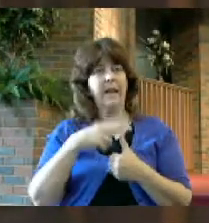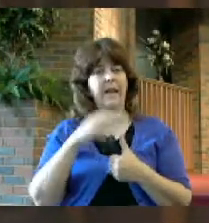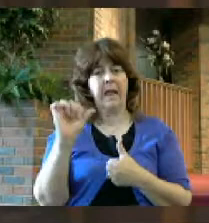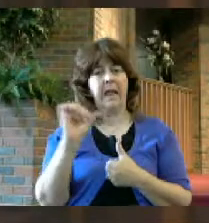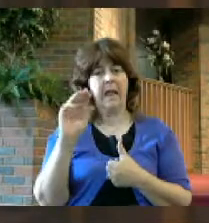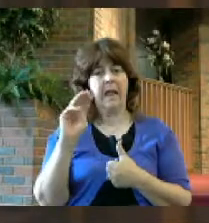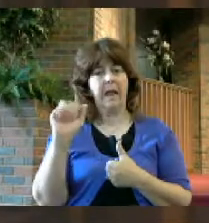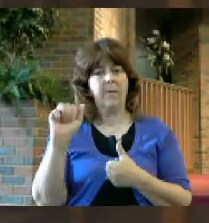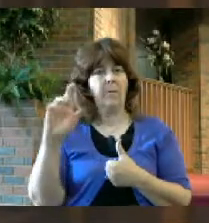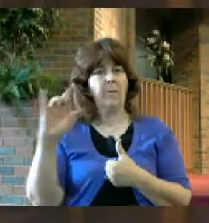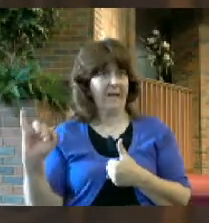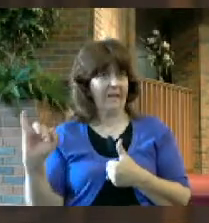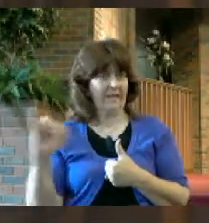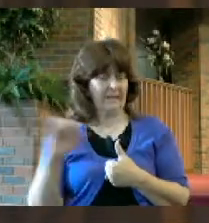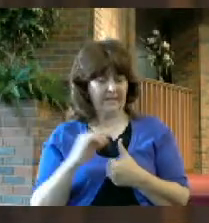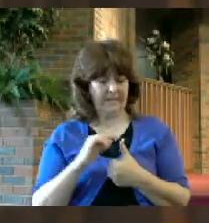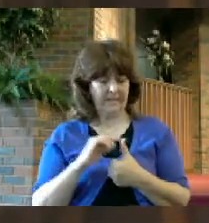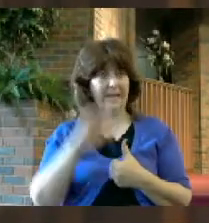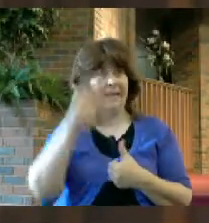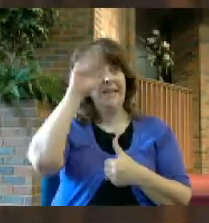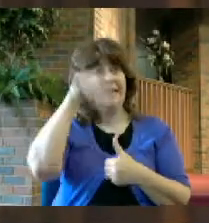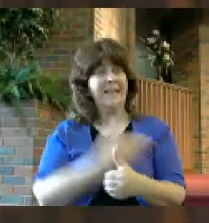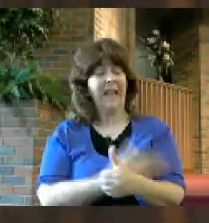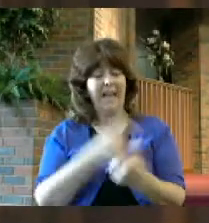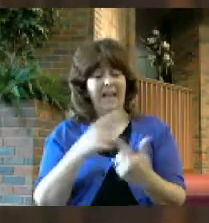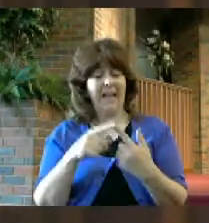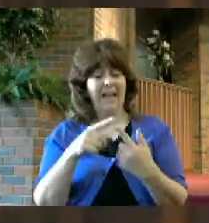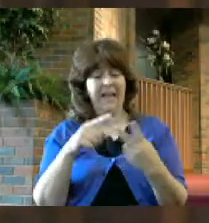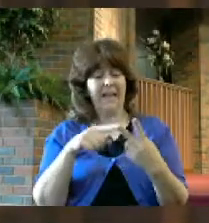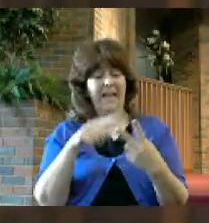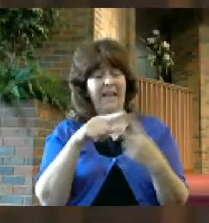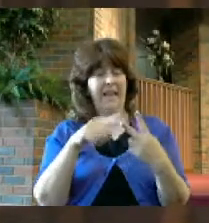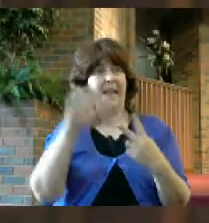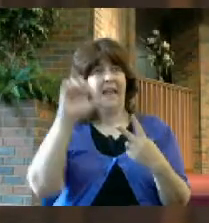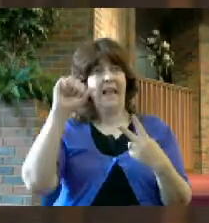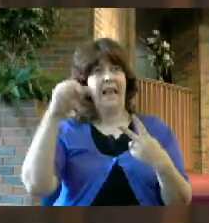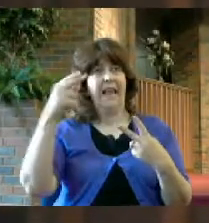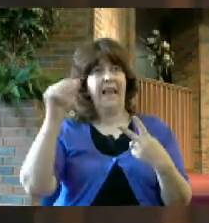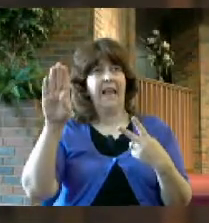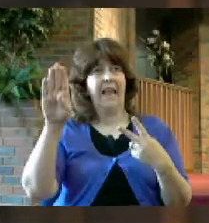son is going to be Ahab. And together they're going to make an evil duo.